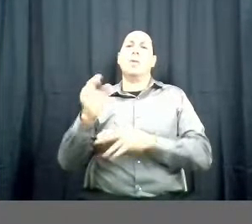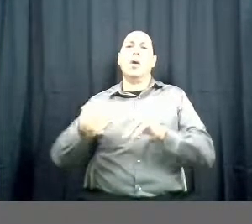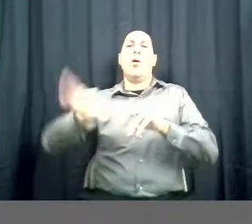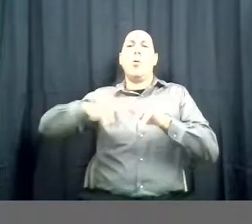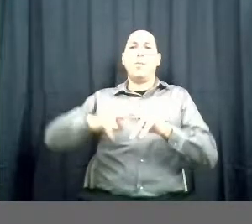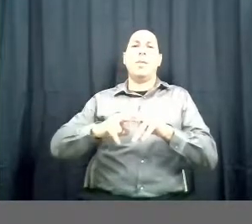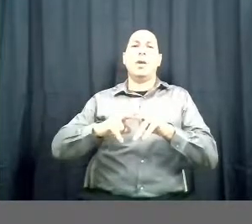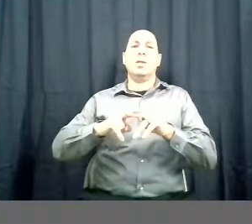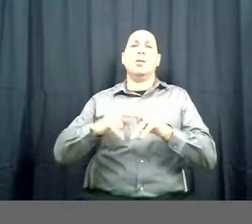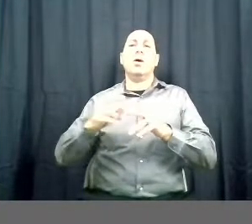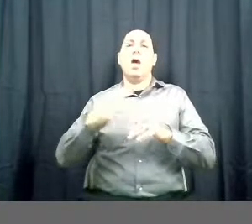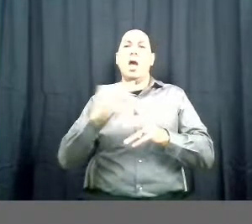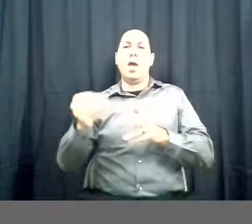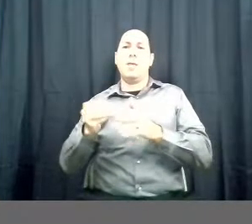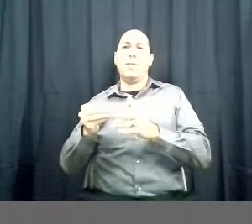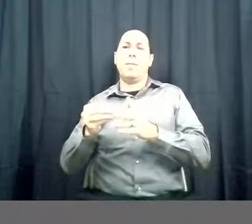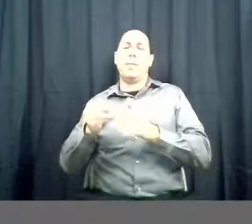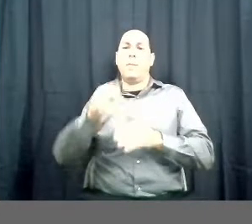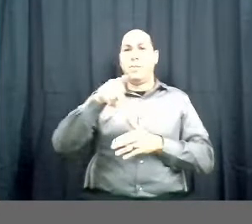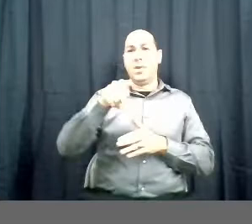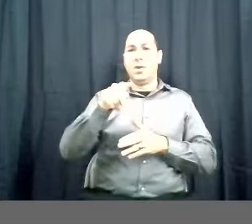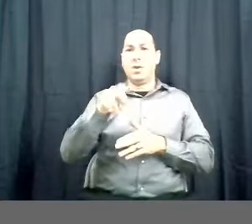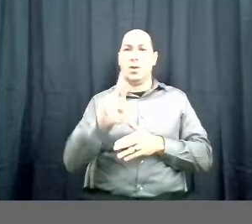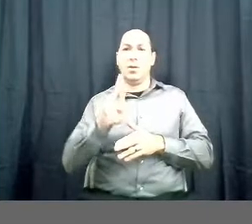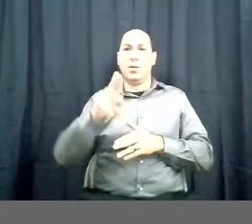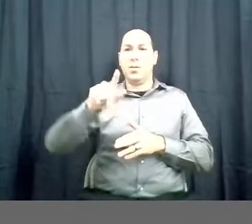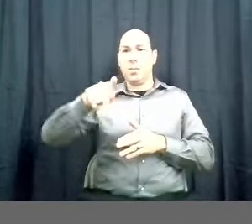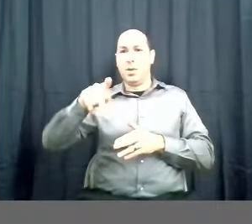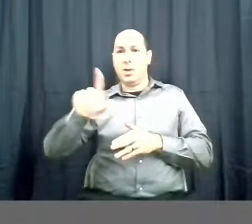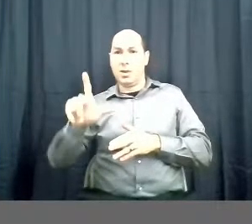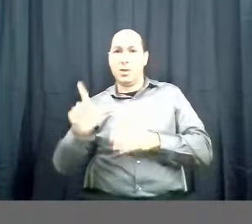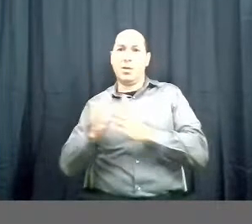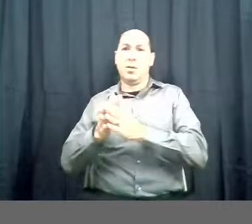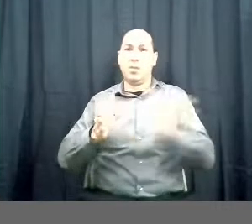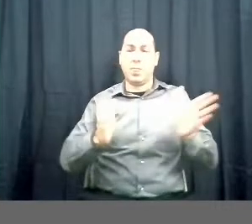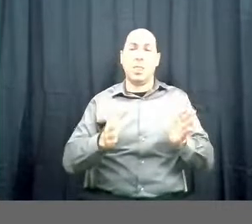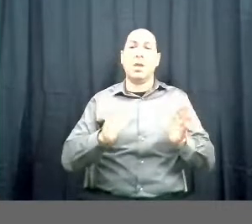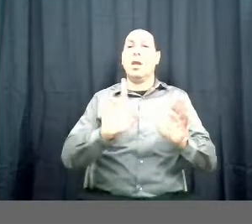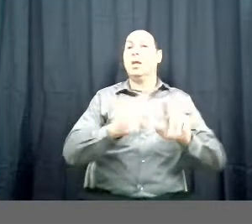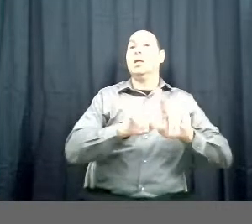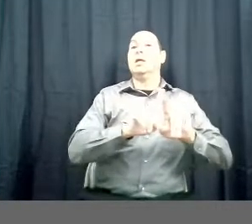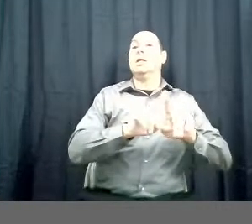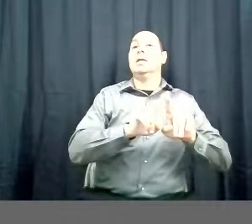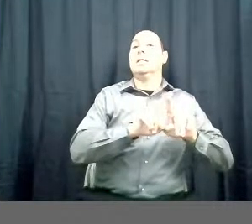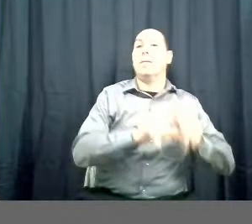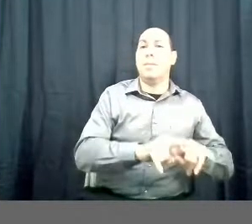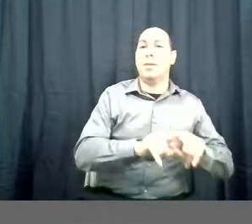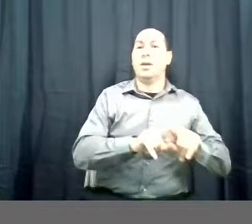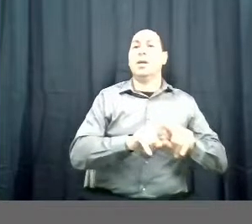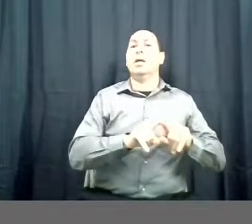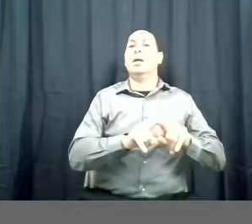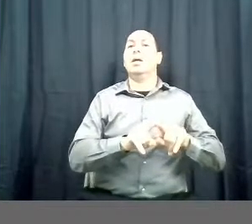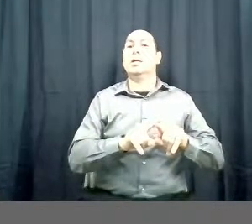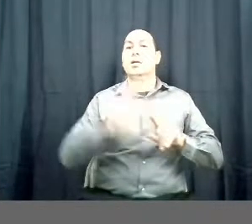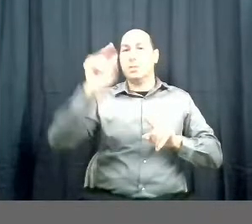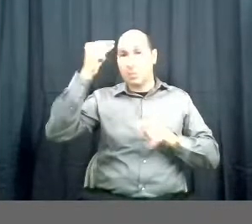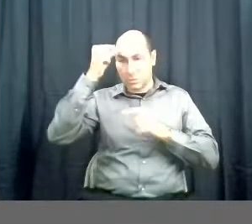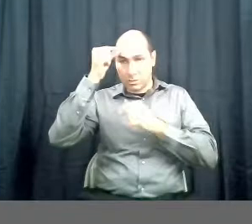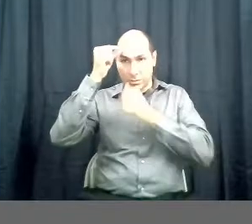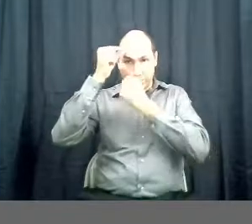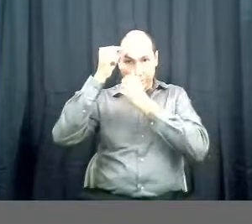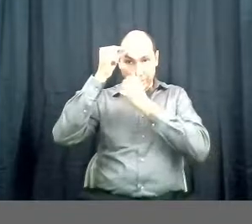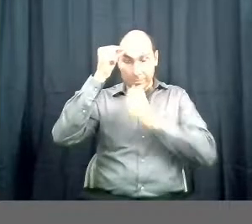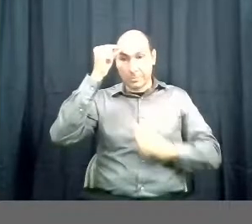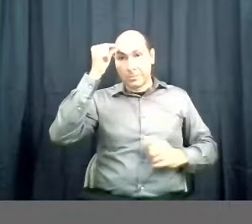expansion, subject to the condition of the government resubmitting to CMS a time-bound state plan amendment to be